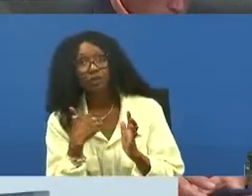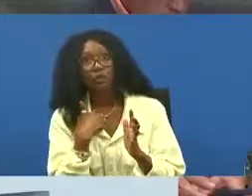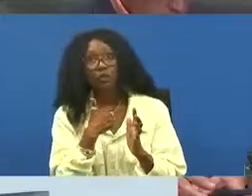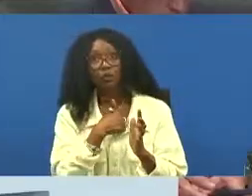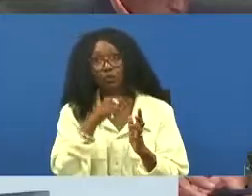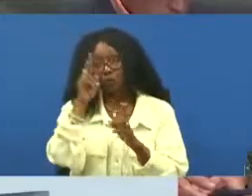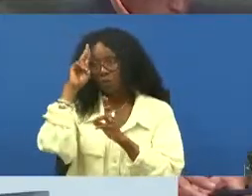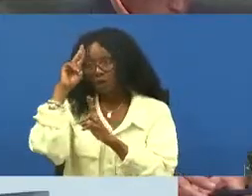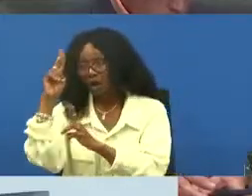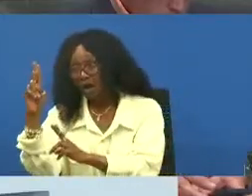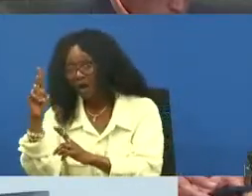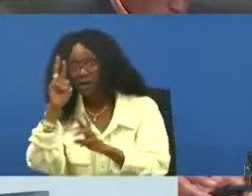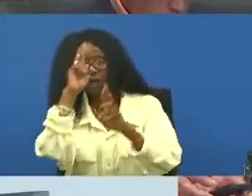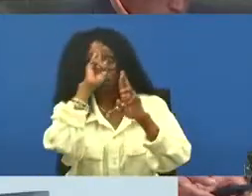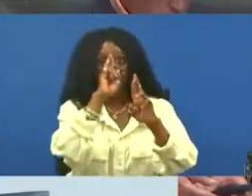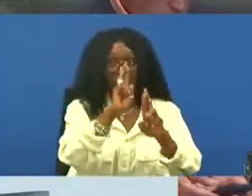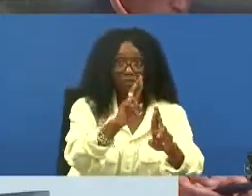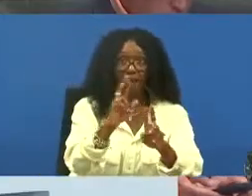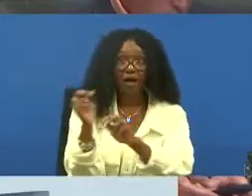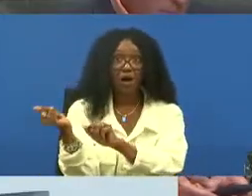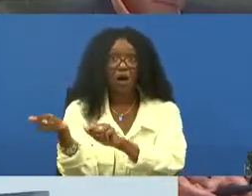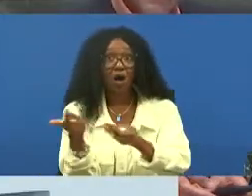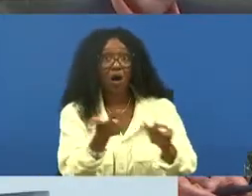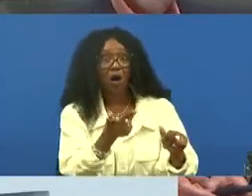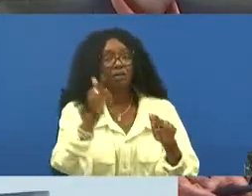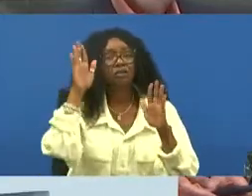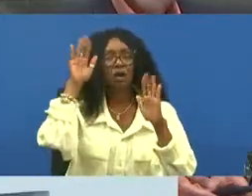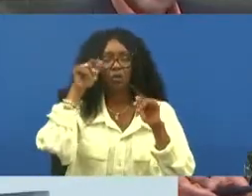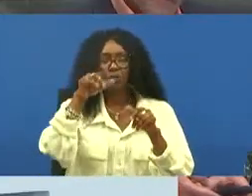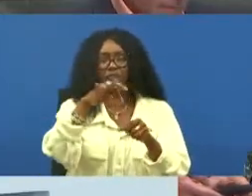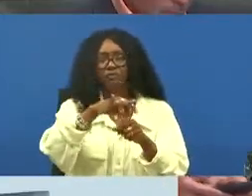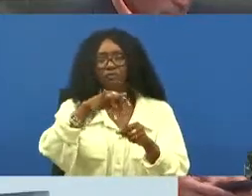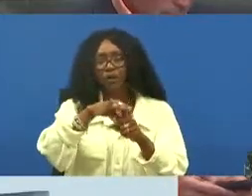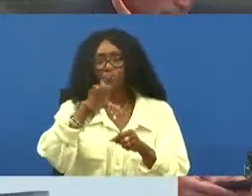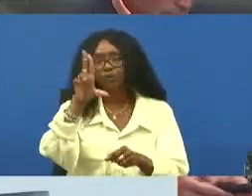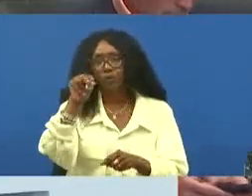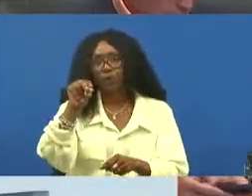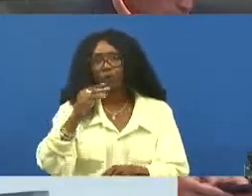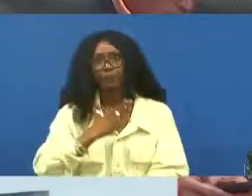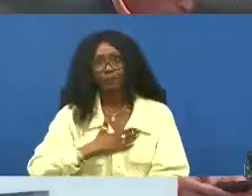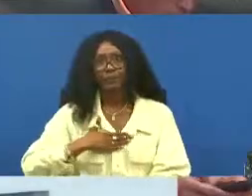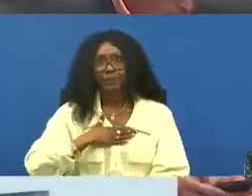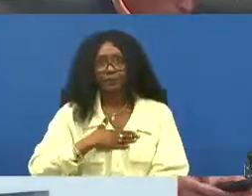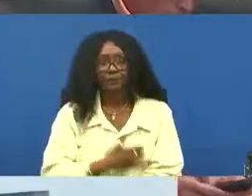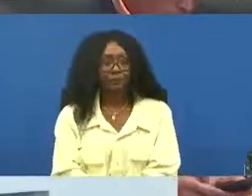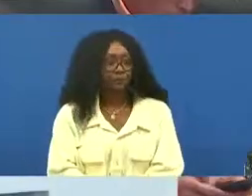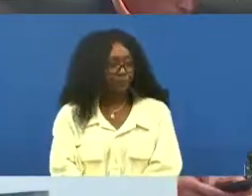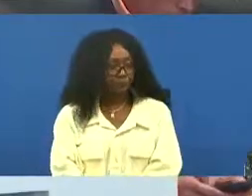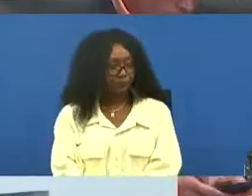we respect everybody here, but I hope that you will vote no on this today.